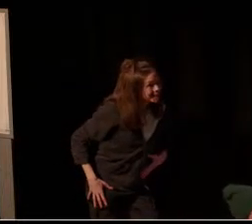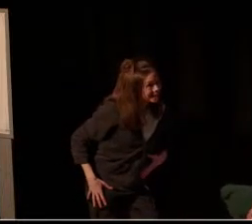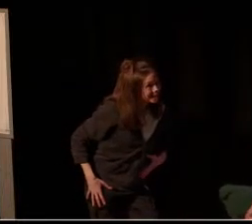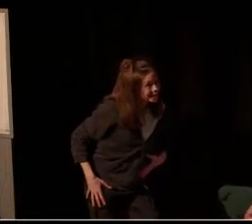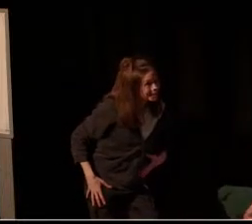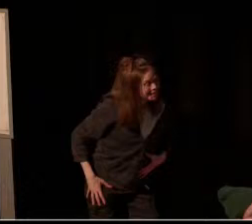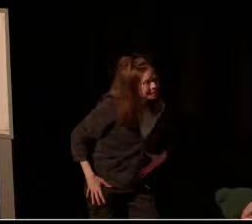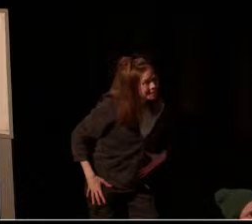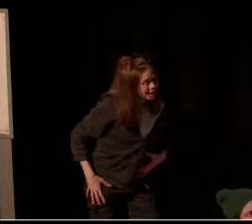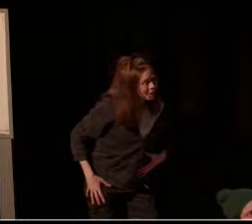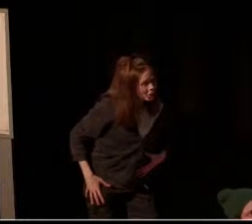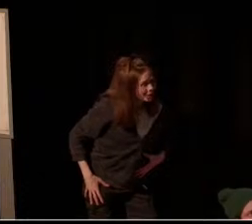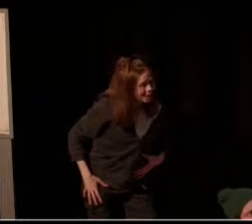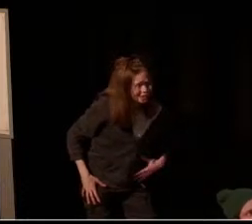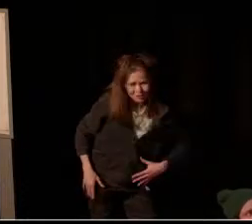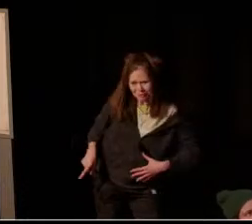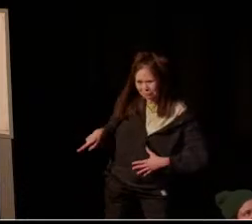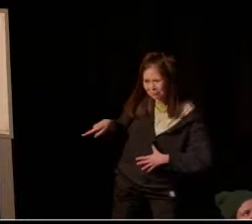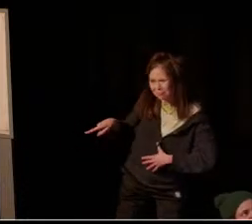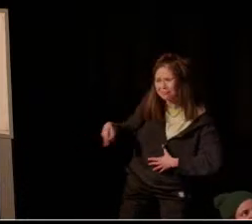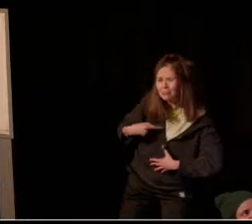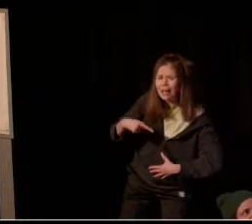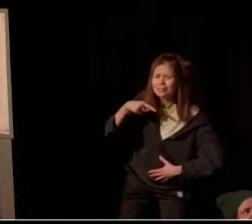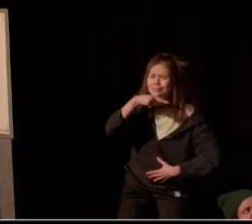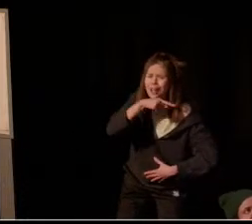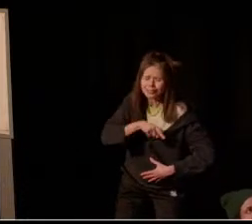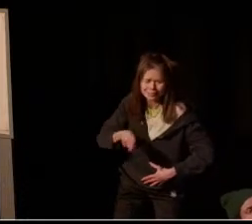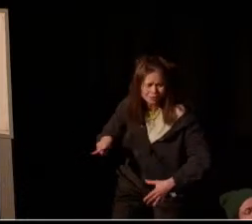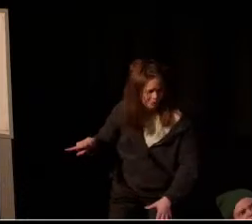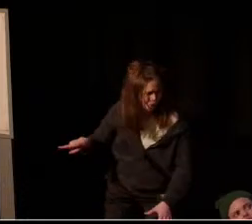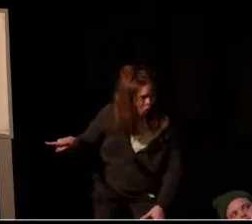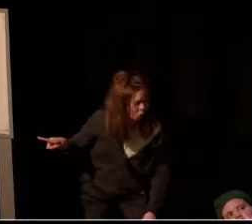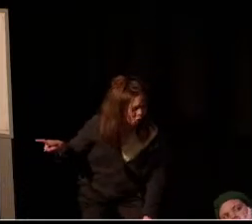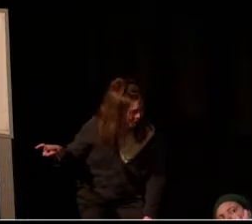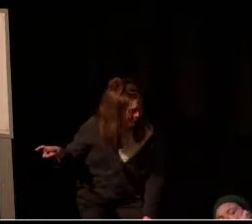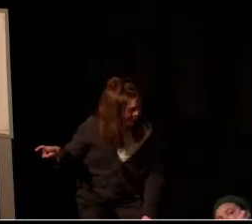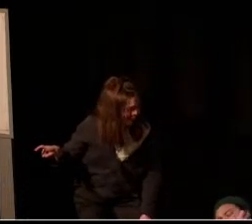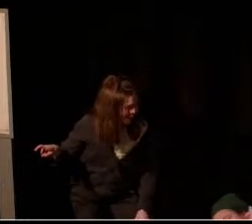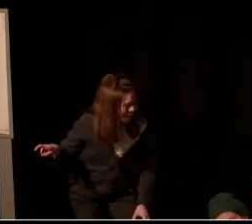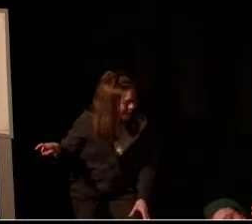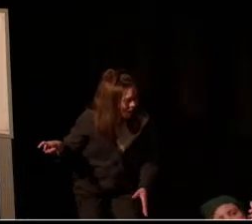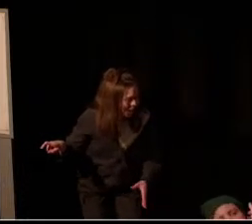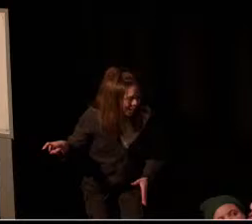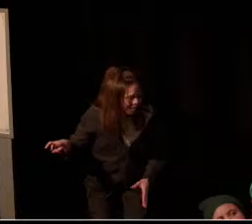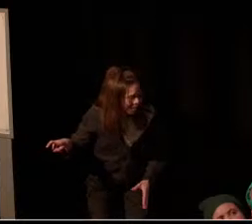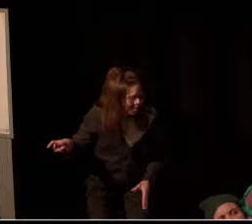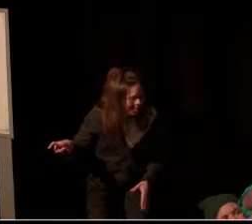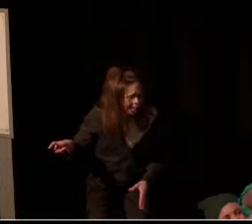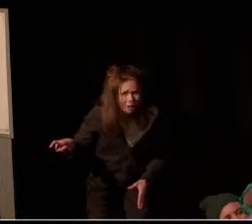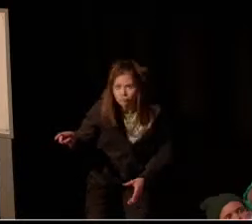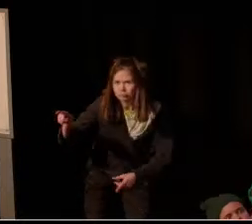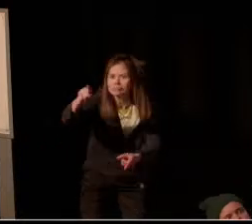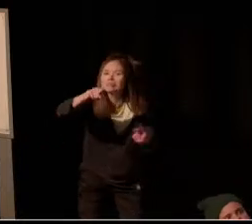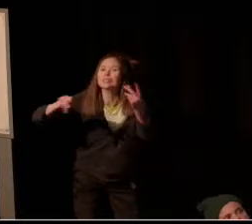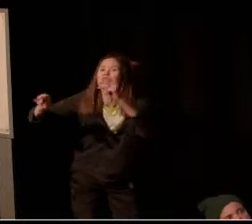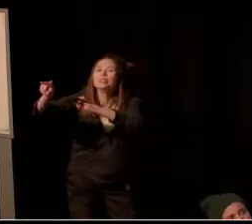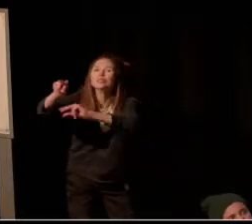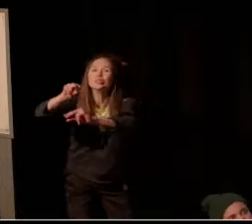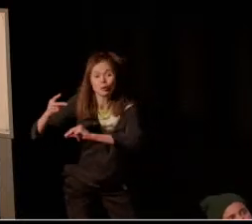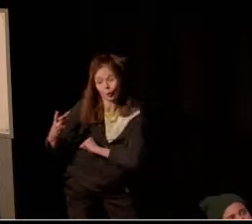is. There's my tadpole. Look, you've smudged your nose. It is like